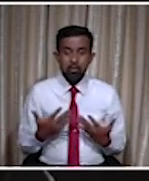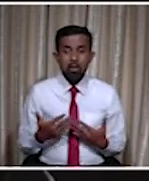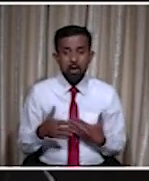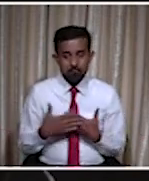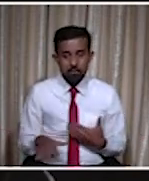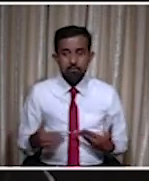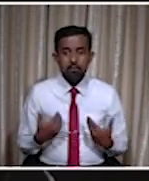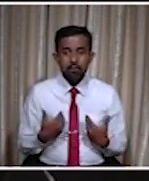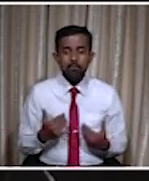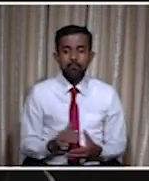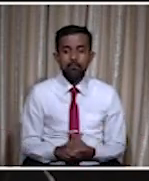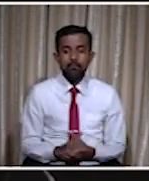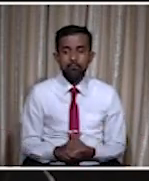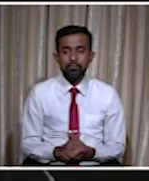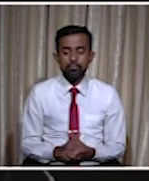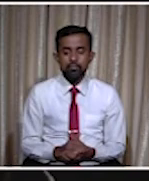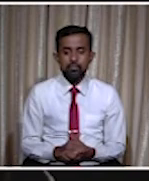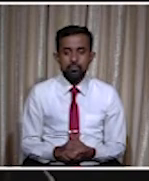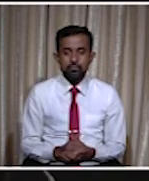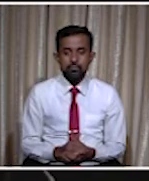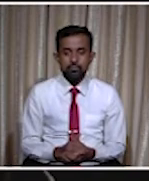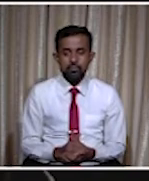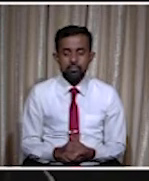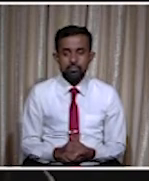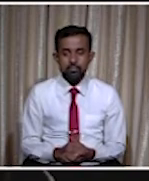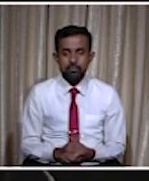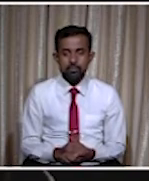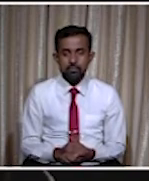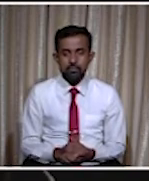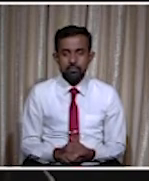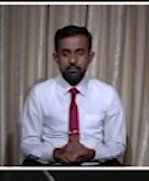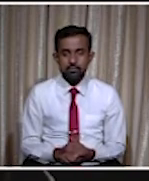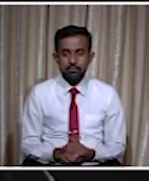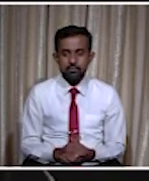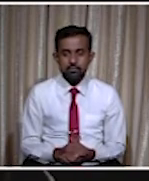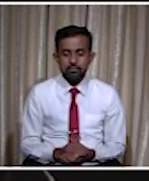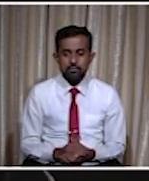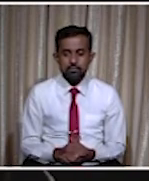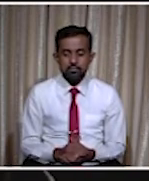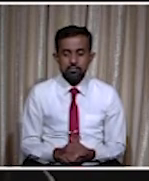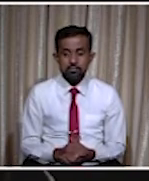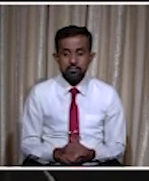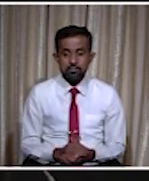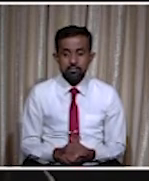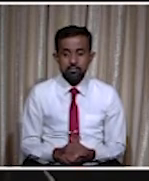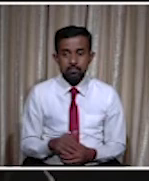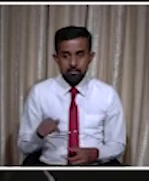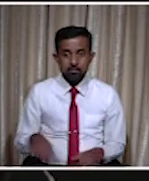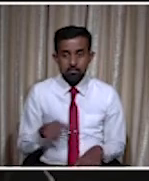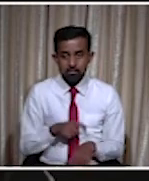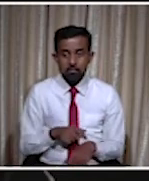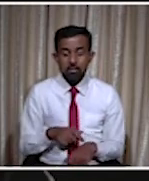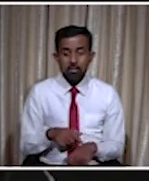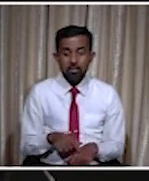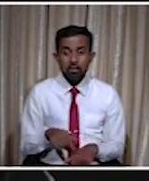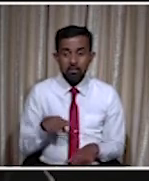that has now been somewhat replaced, at least nominally, or a symbolic change has happened. But I